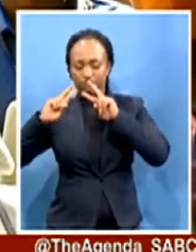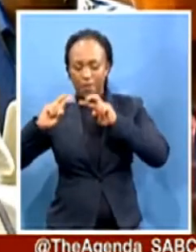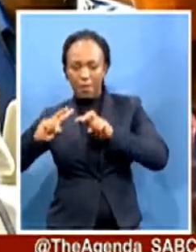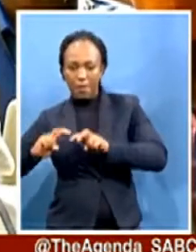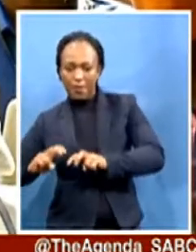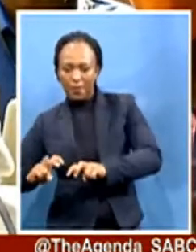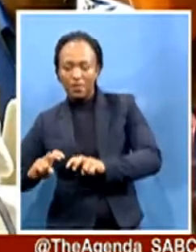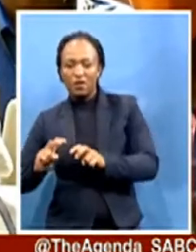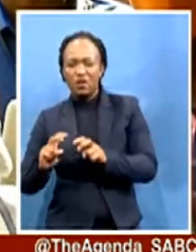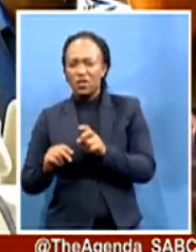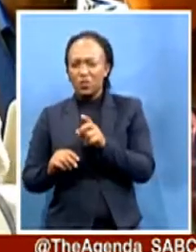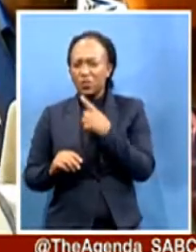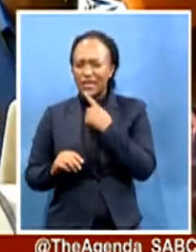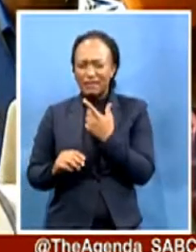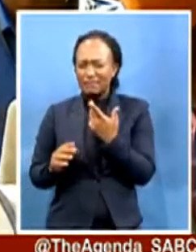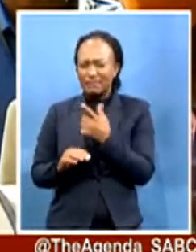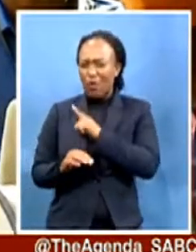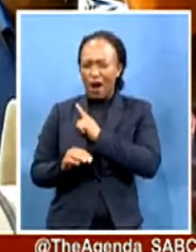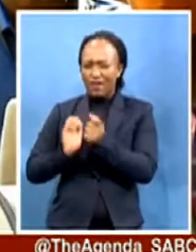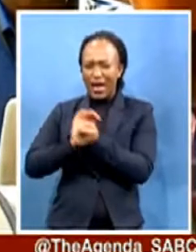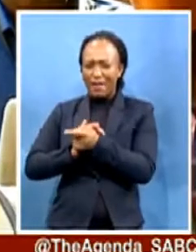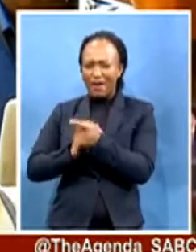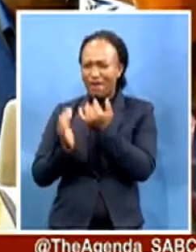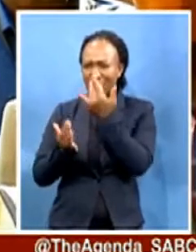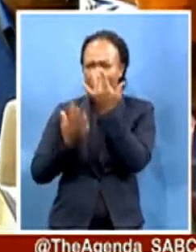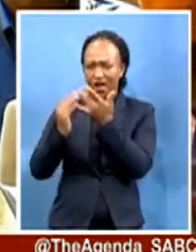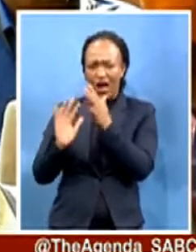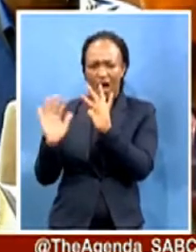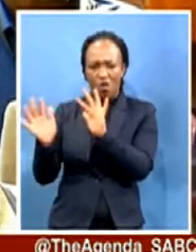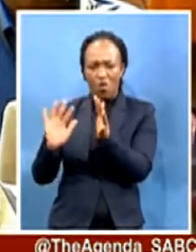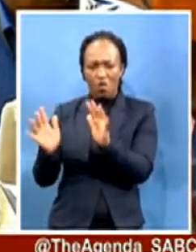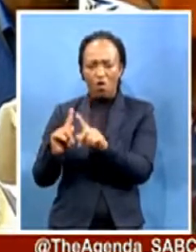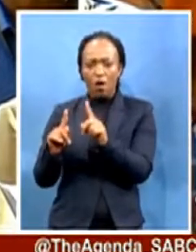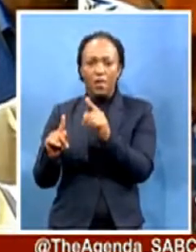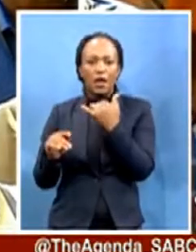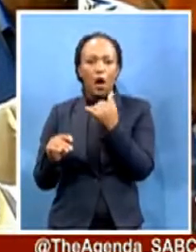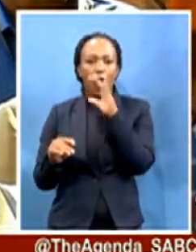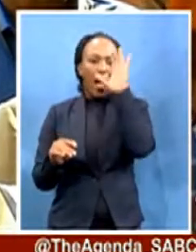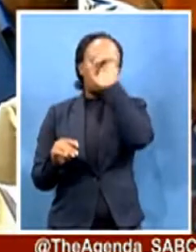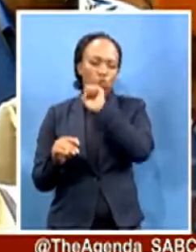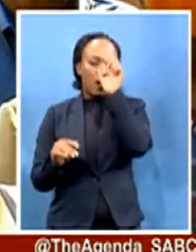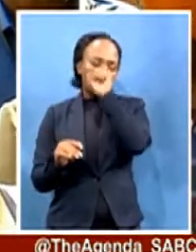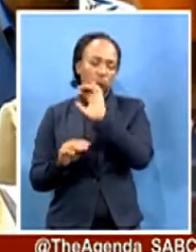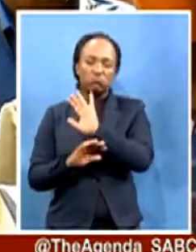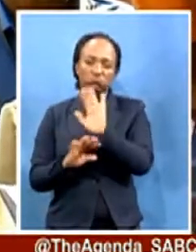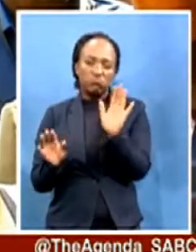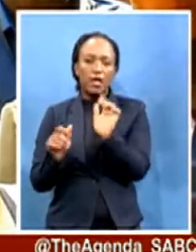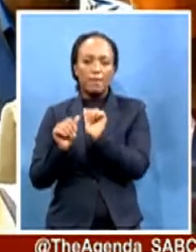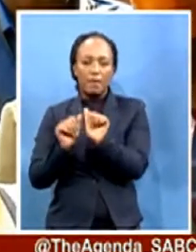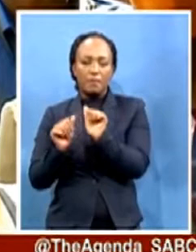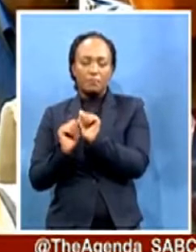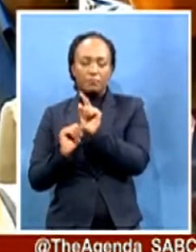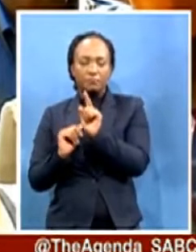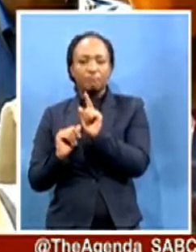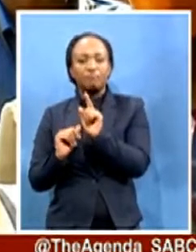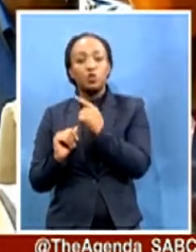the cause of the fire. We won't be speculating, but I think it's important for us to say all of this